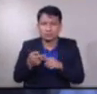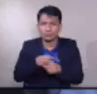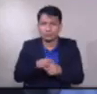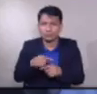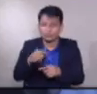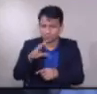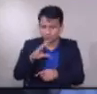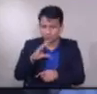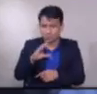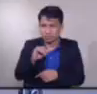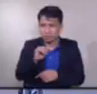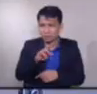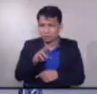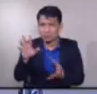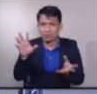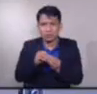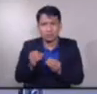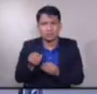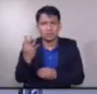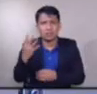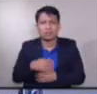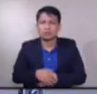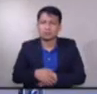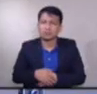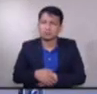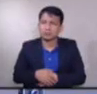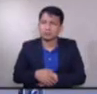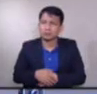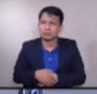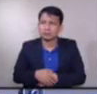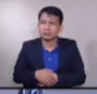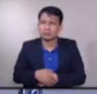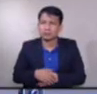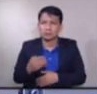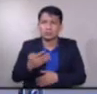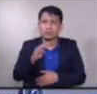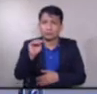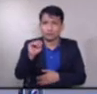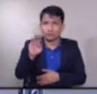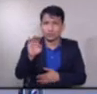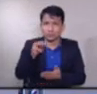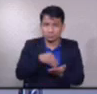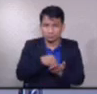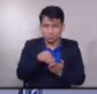Cordillera Region. Oo, ilan? Ilan yun? That is hanggang Karagat, Abang Samora is